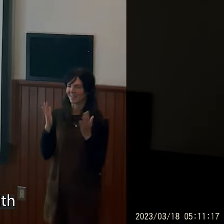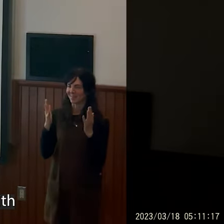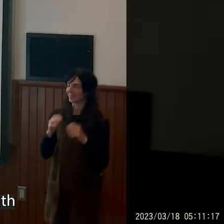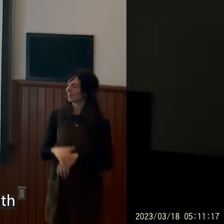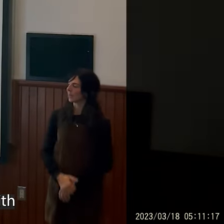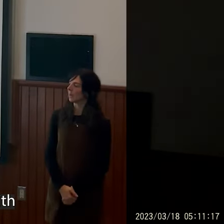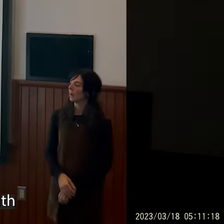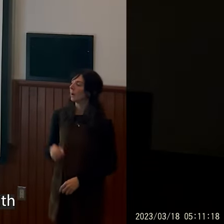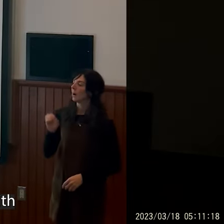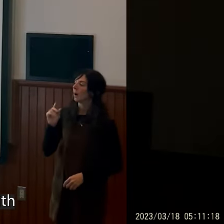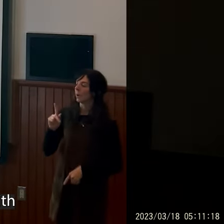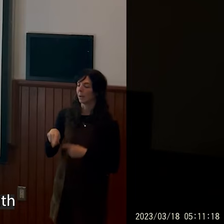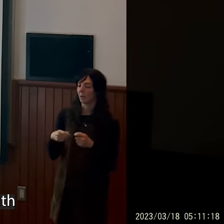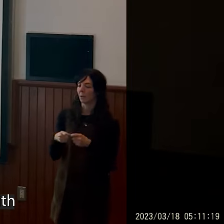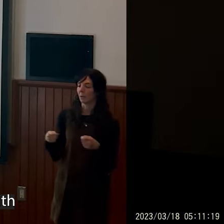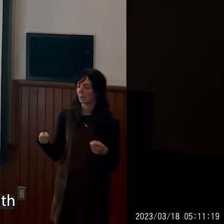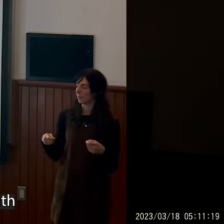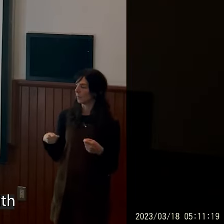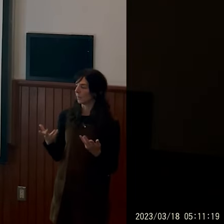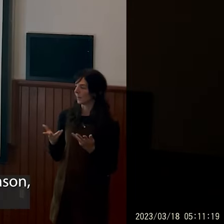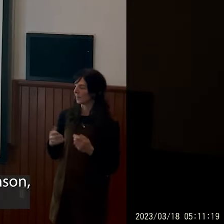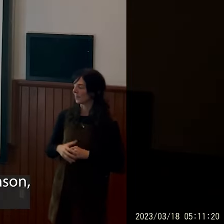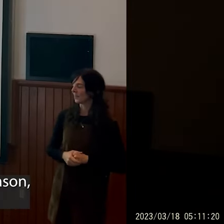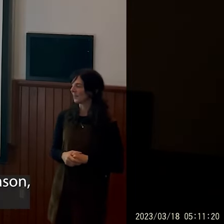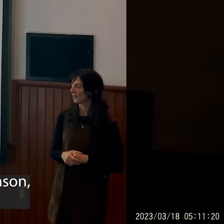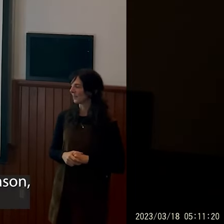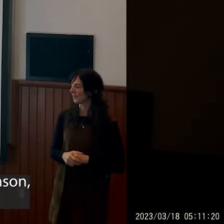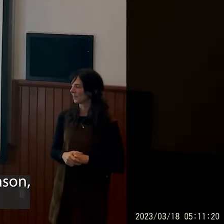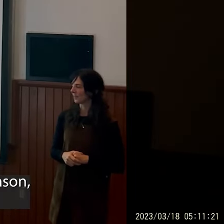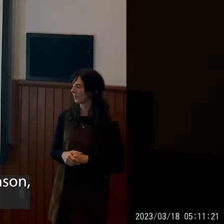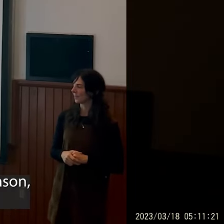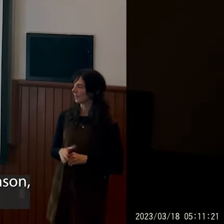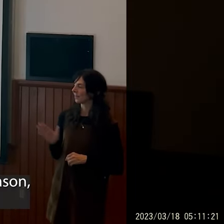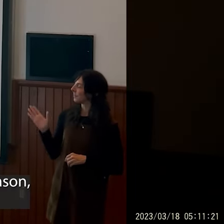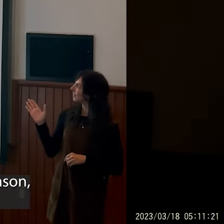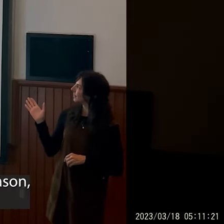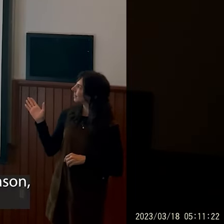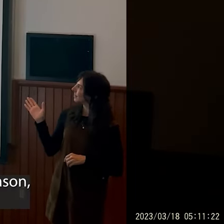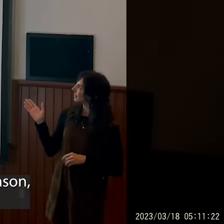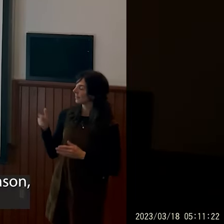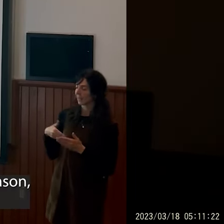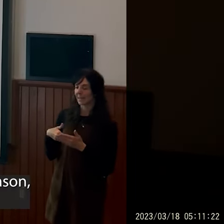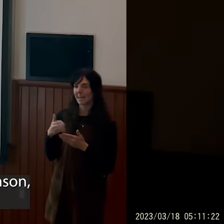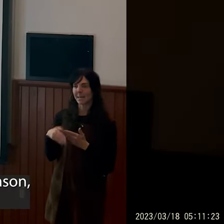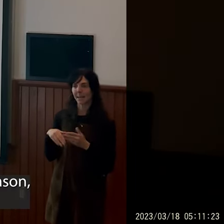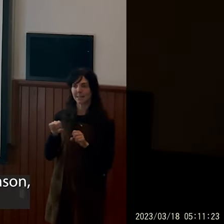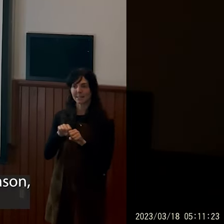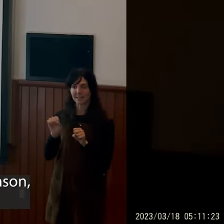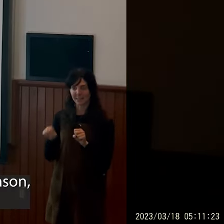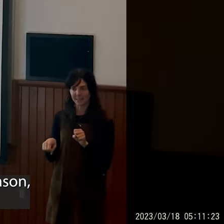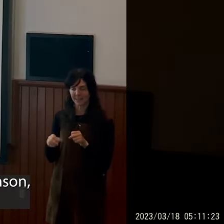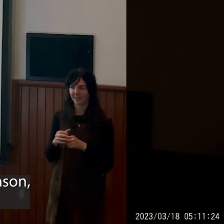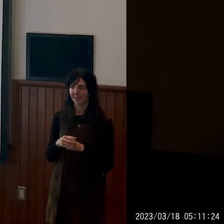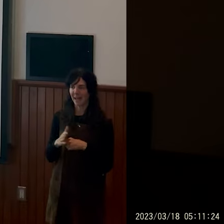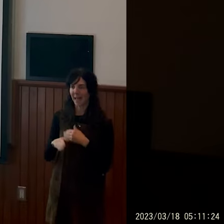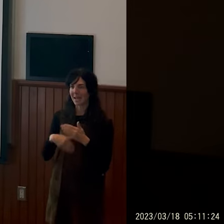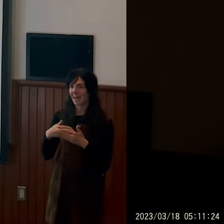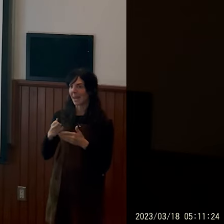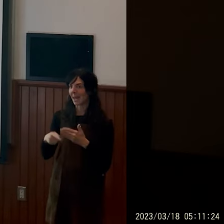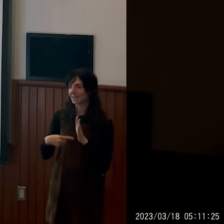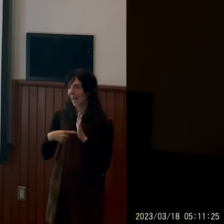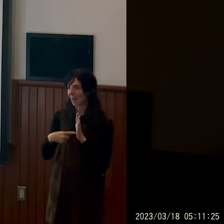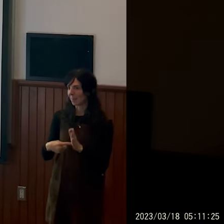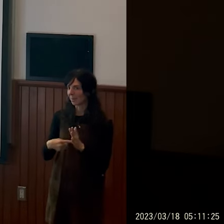so I'm just gonna end up with this little note. What will be the next season, the next episode? Isn't it